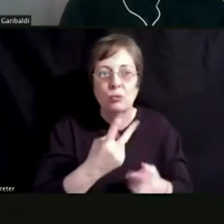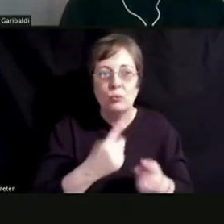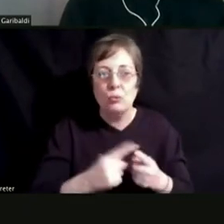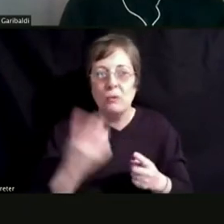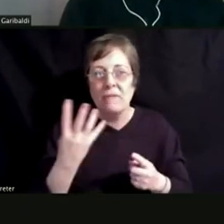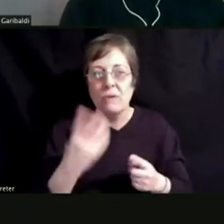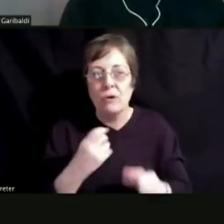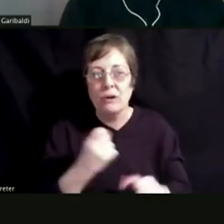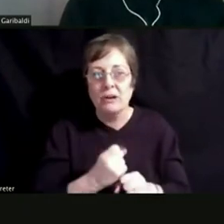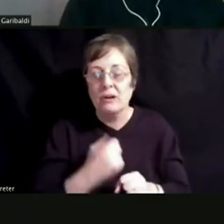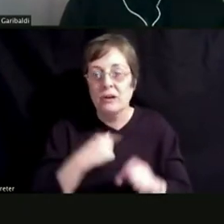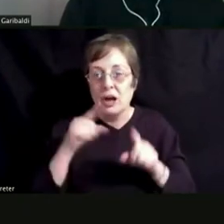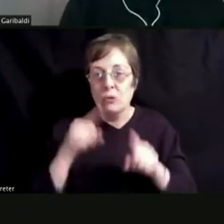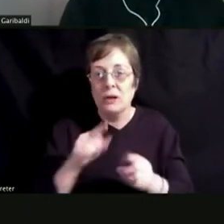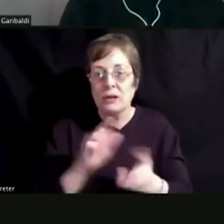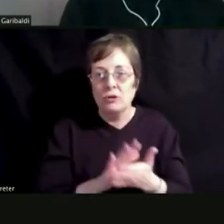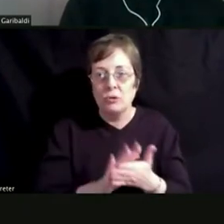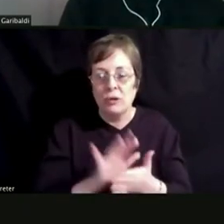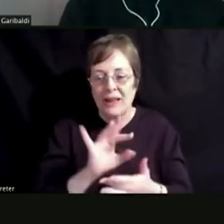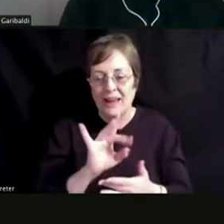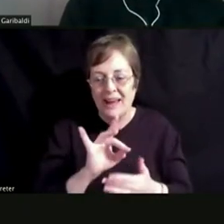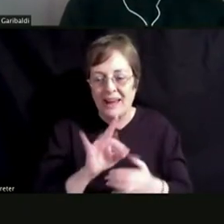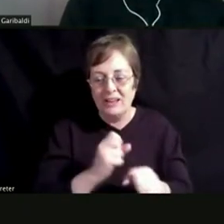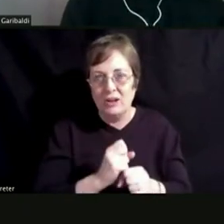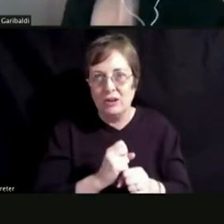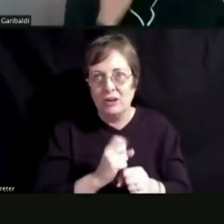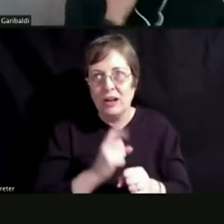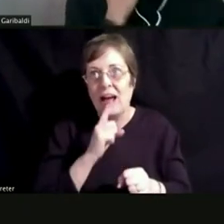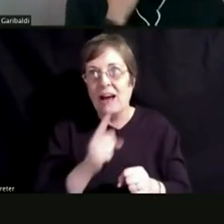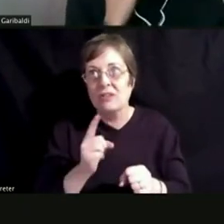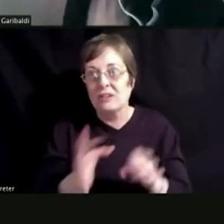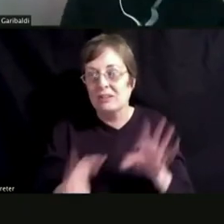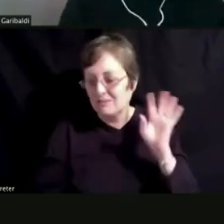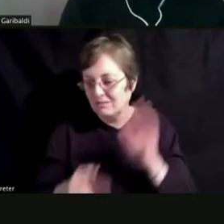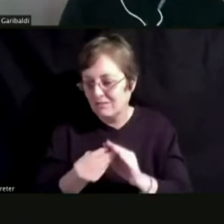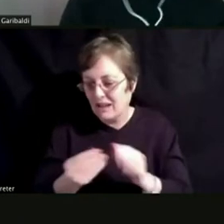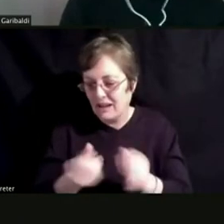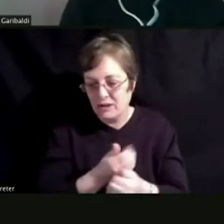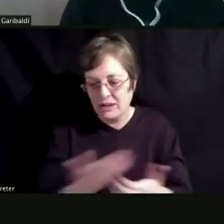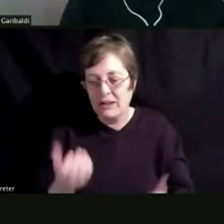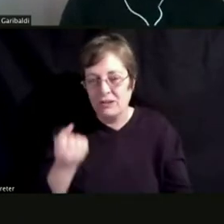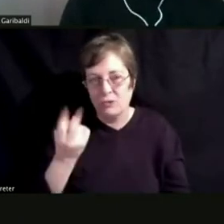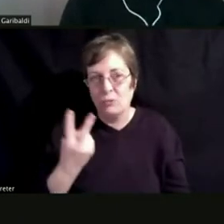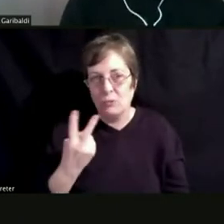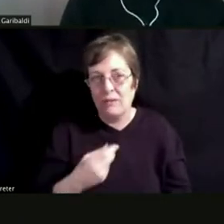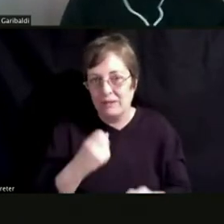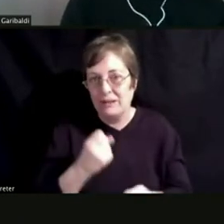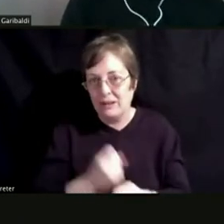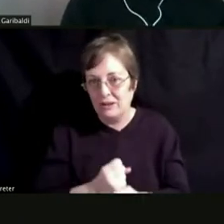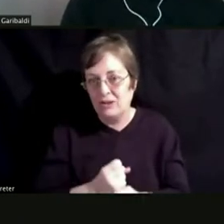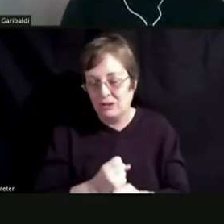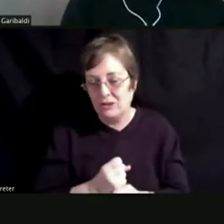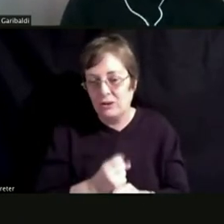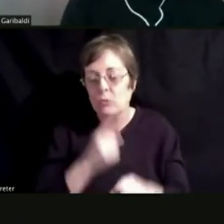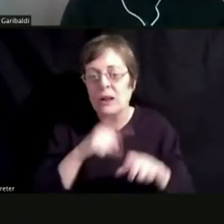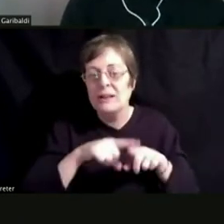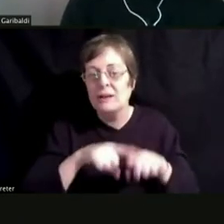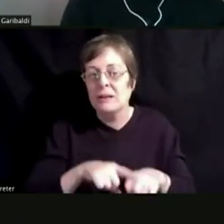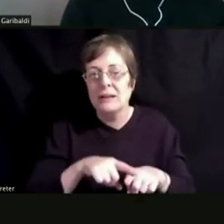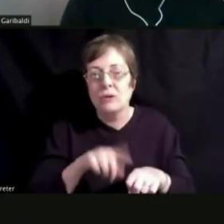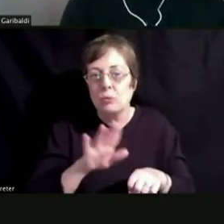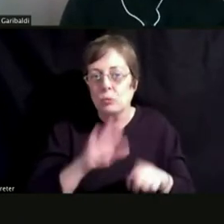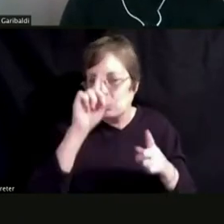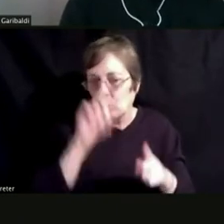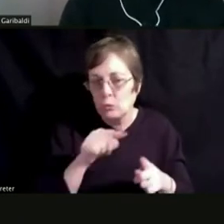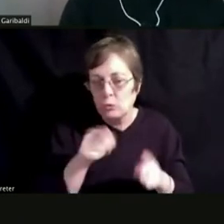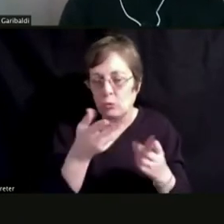school for 8 years, 12. Actually, when you add up everything, it's about 12 years. So it just depends on what you want to do.